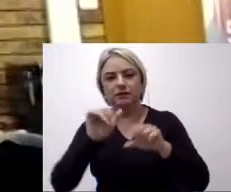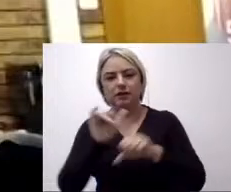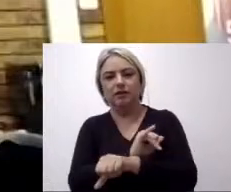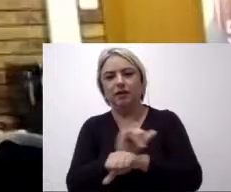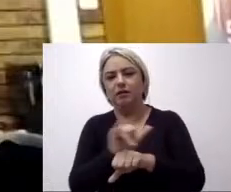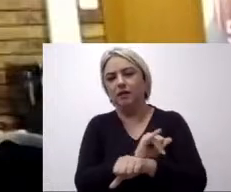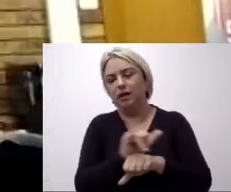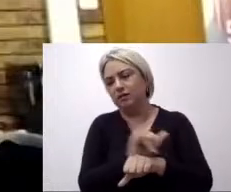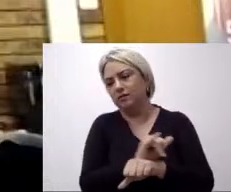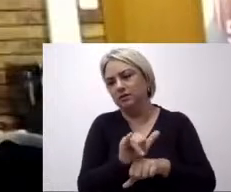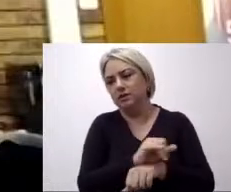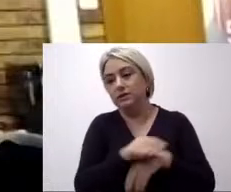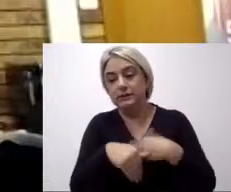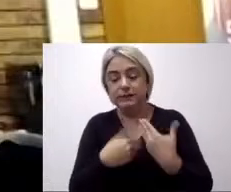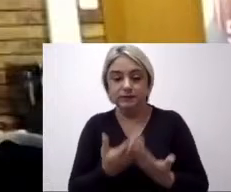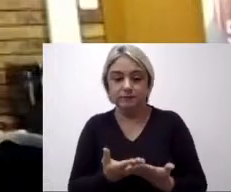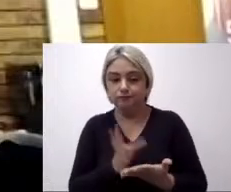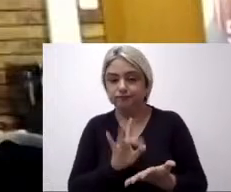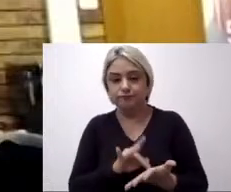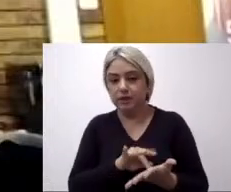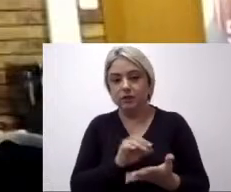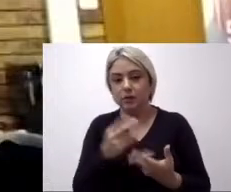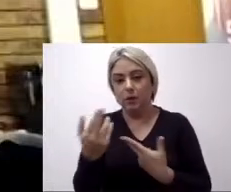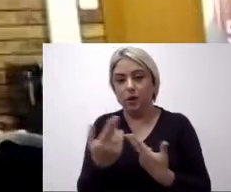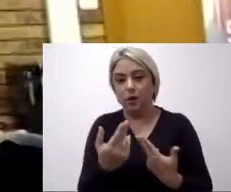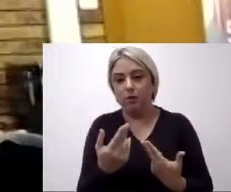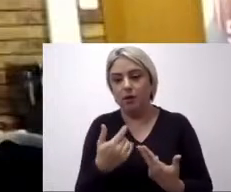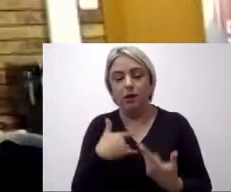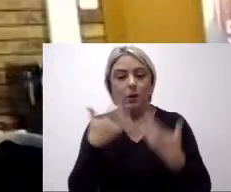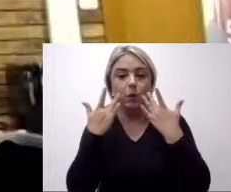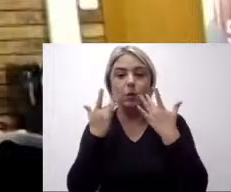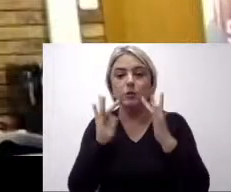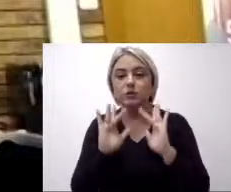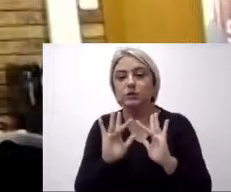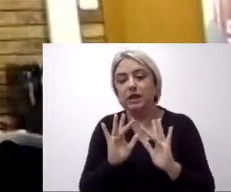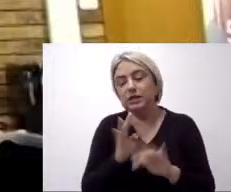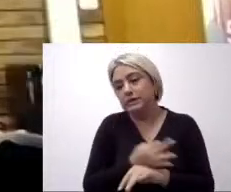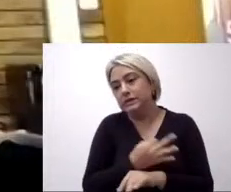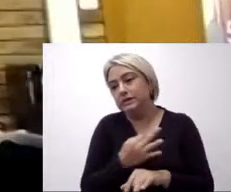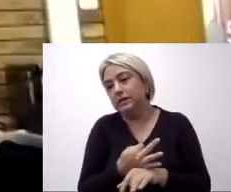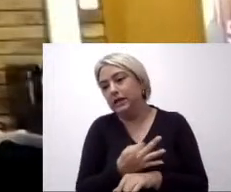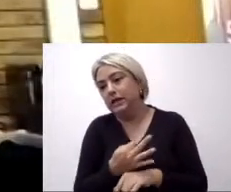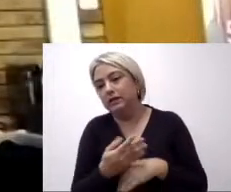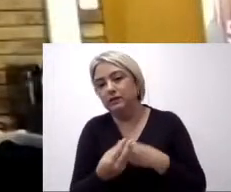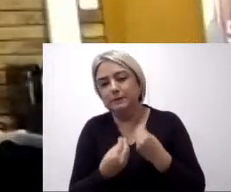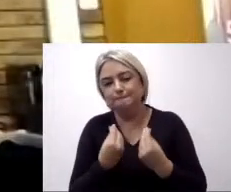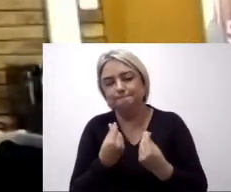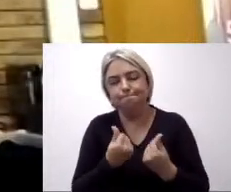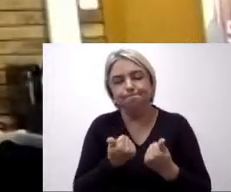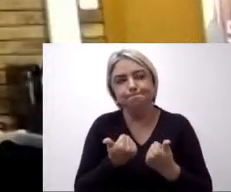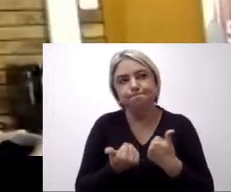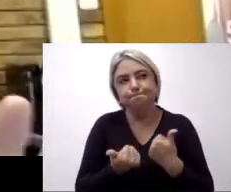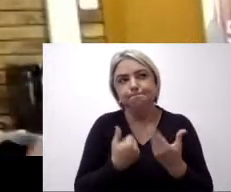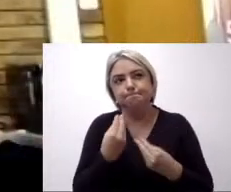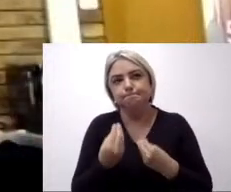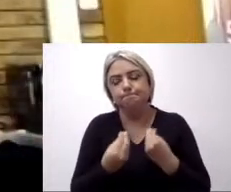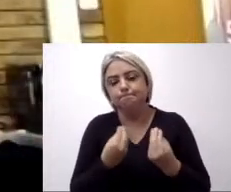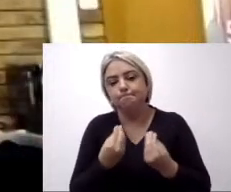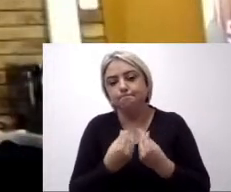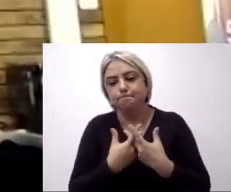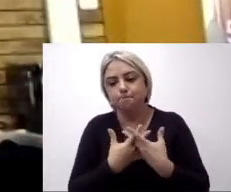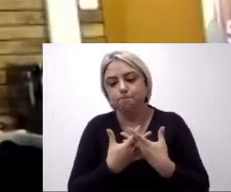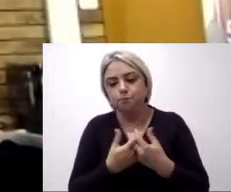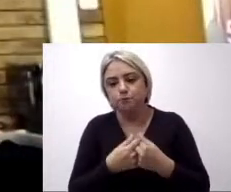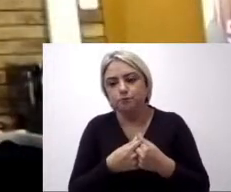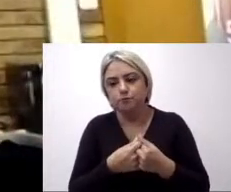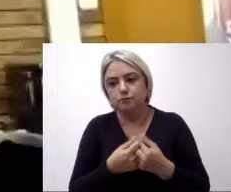way. I don't know if they try to hide some information, probably not. I don't know exactly the situation. So,